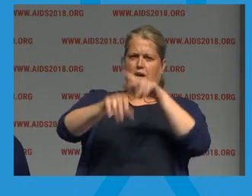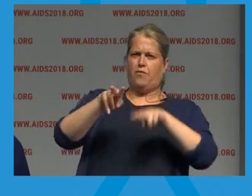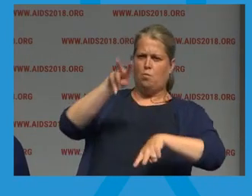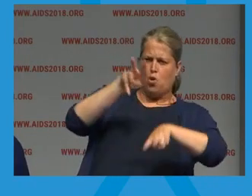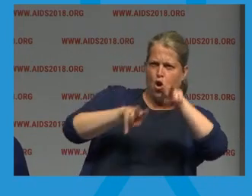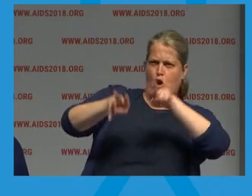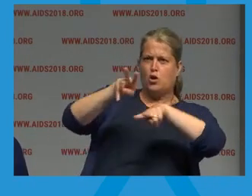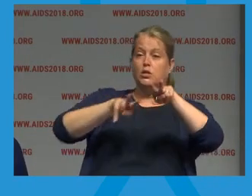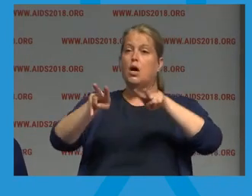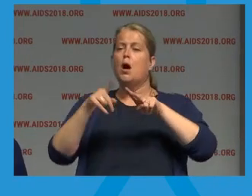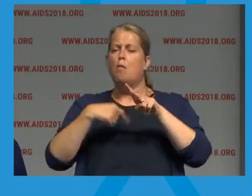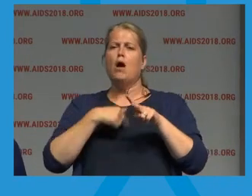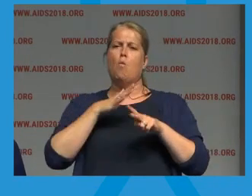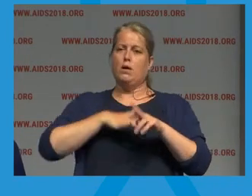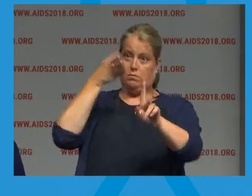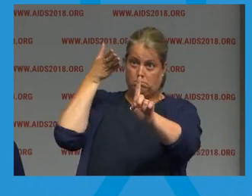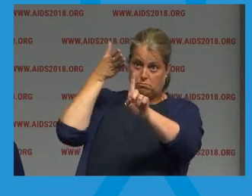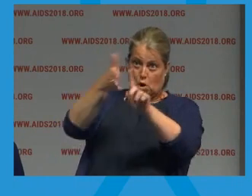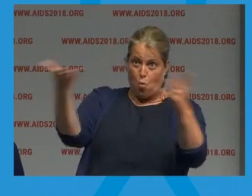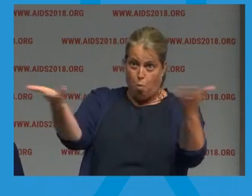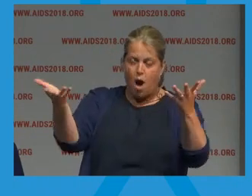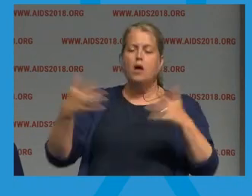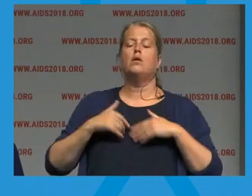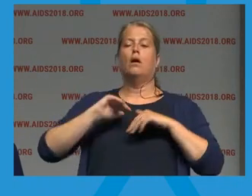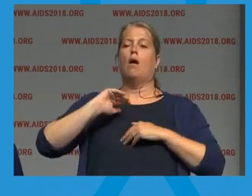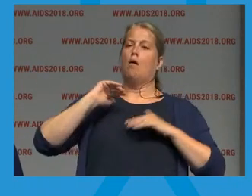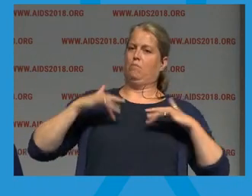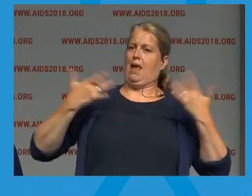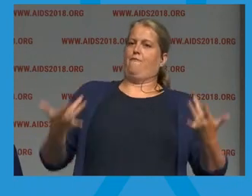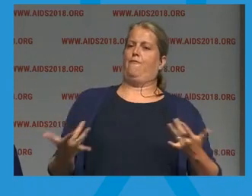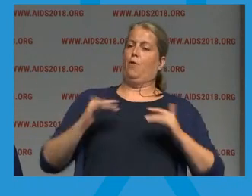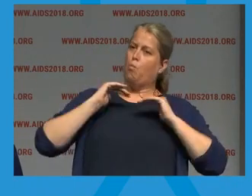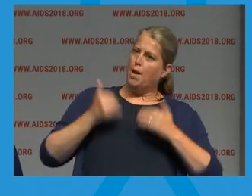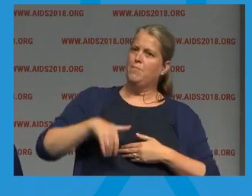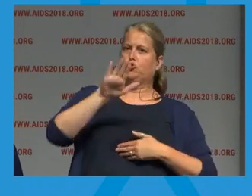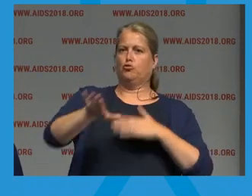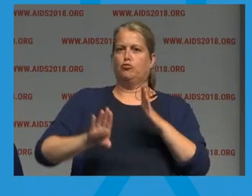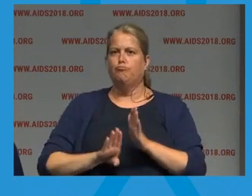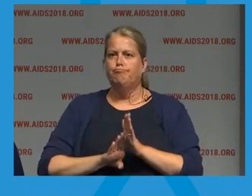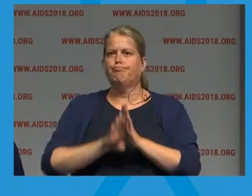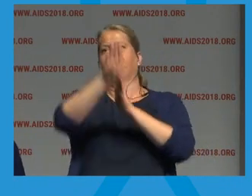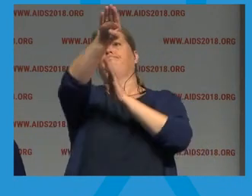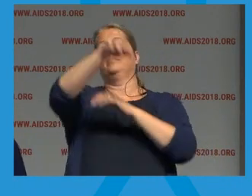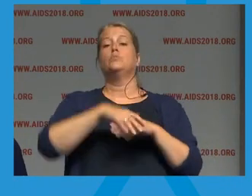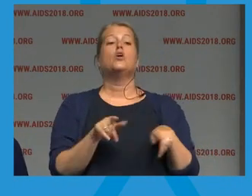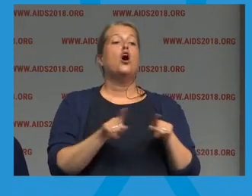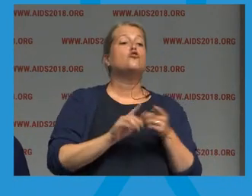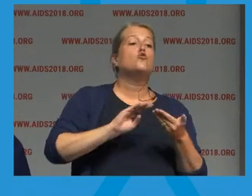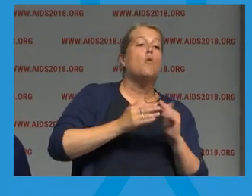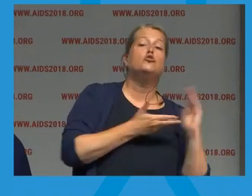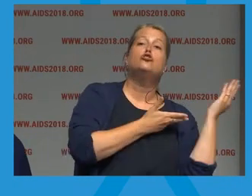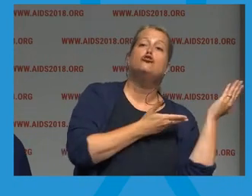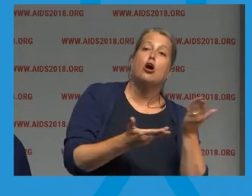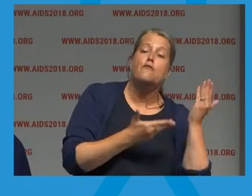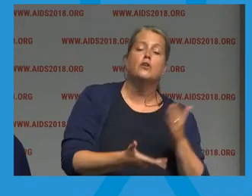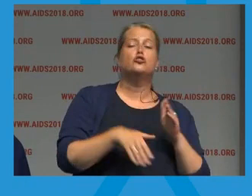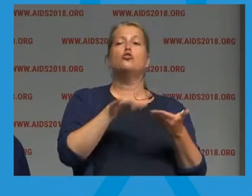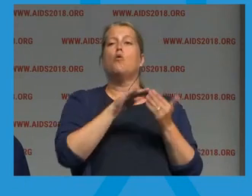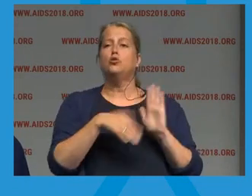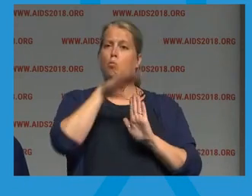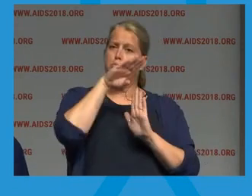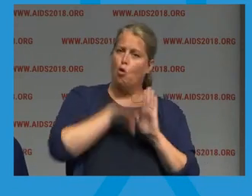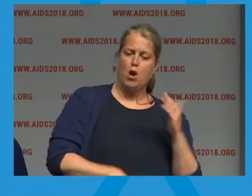of lives of women and children. It also engages community services and programs to positively